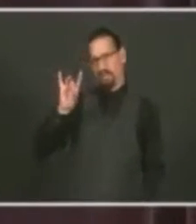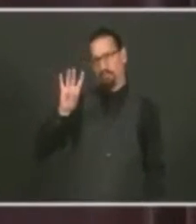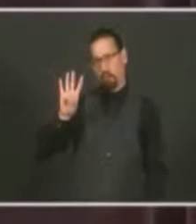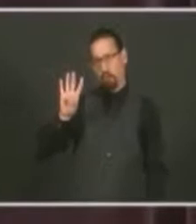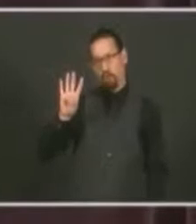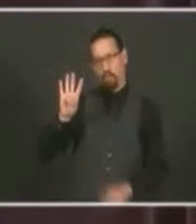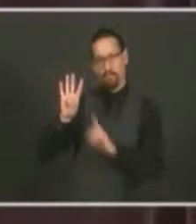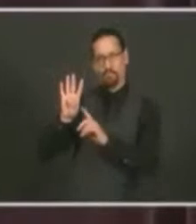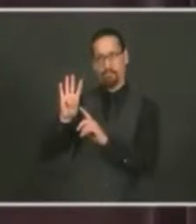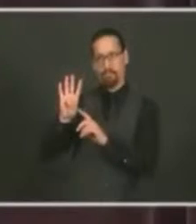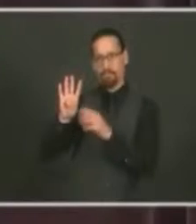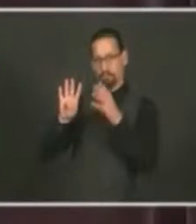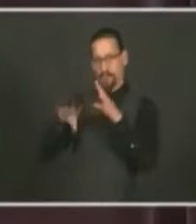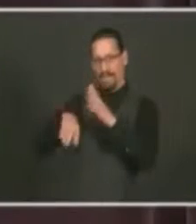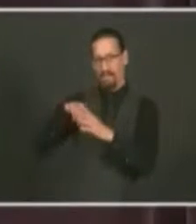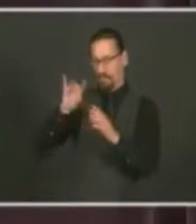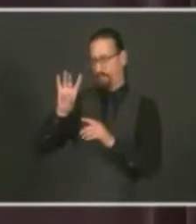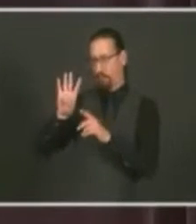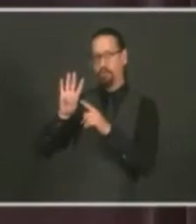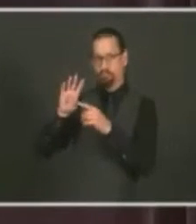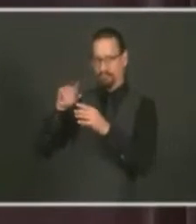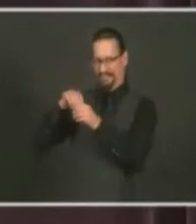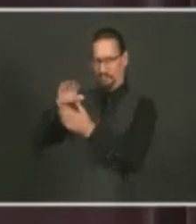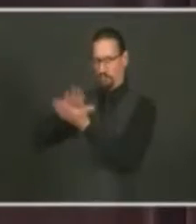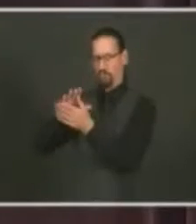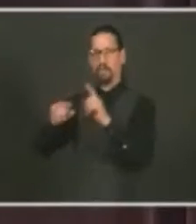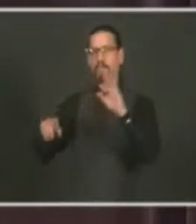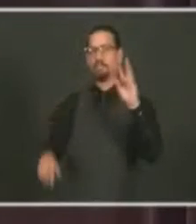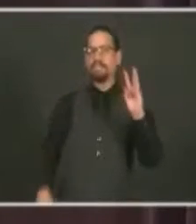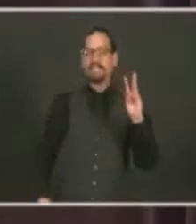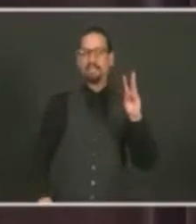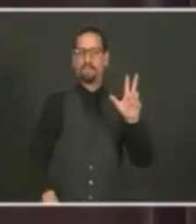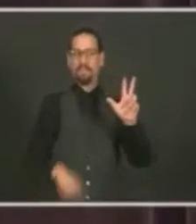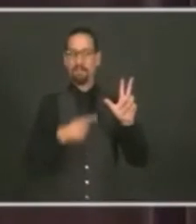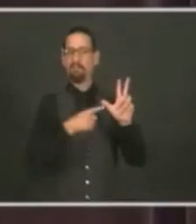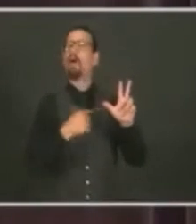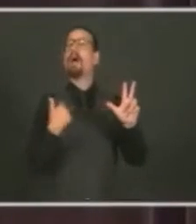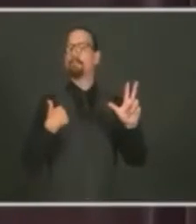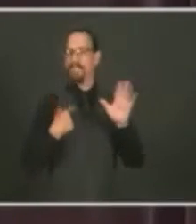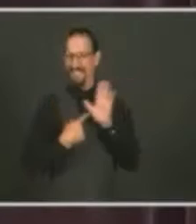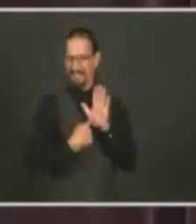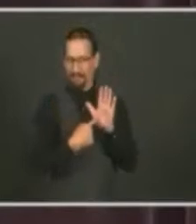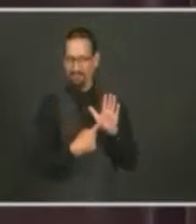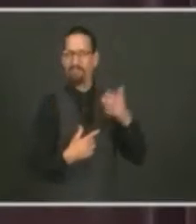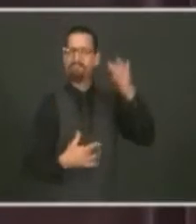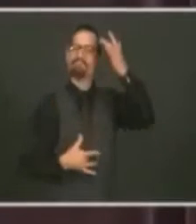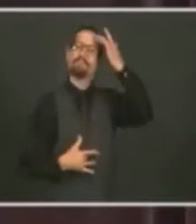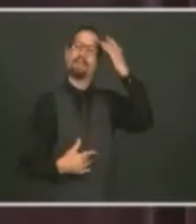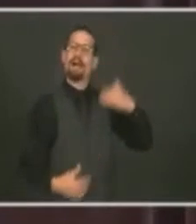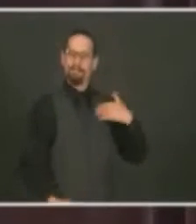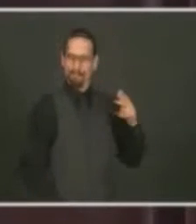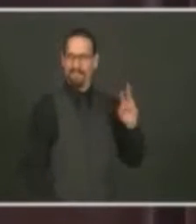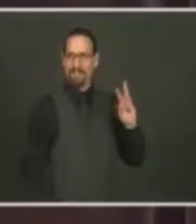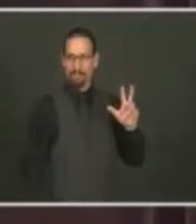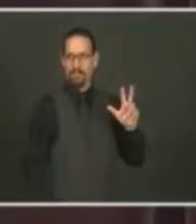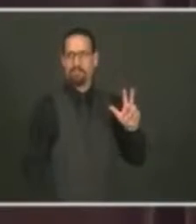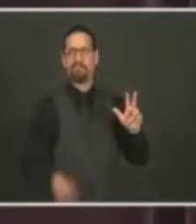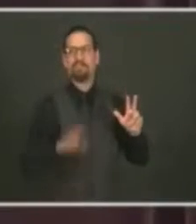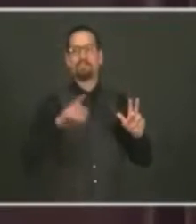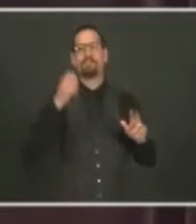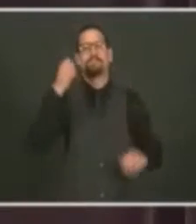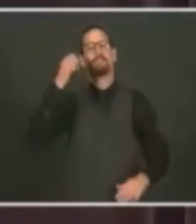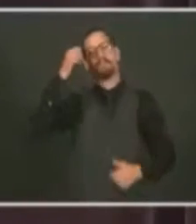still early in the year, but it's also important to note that we are not seeing